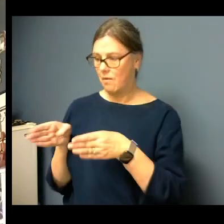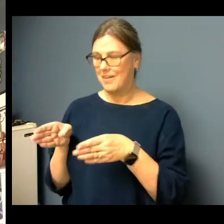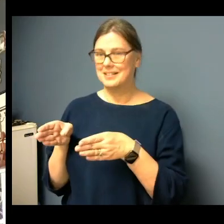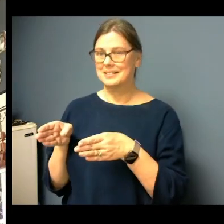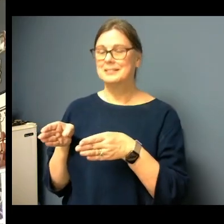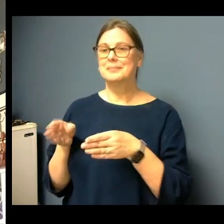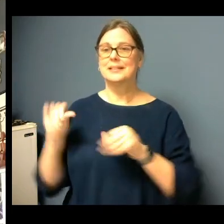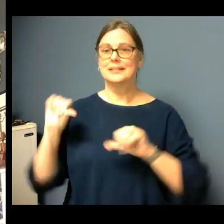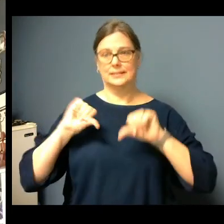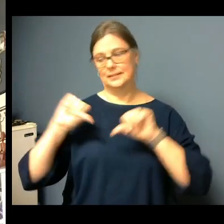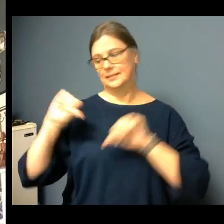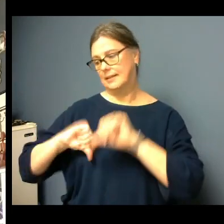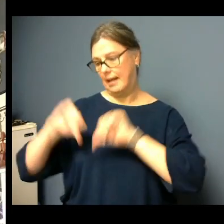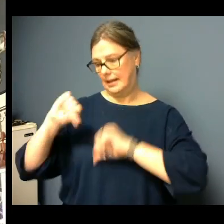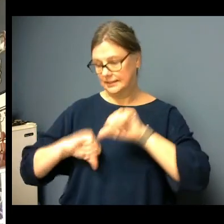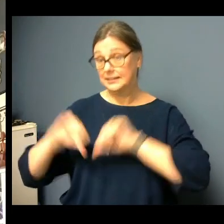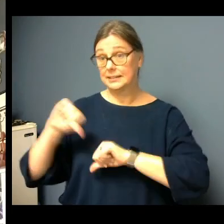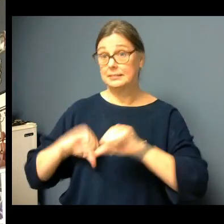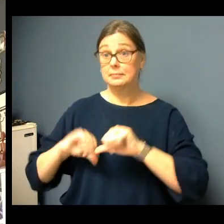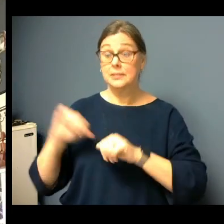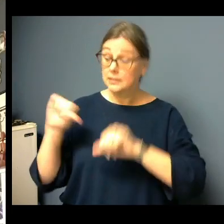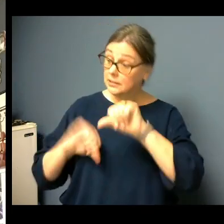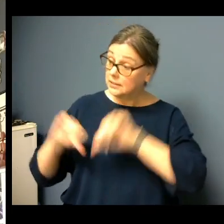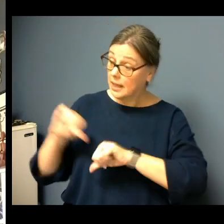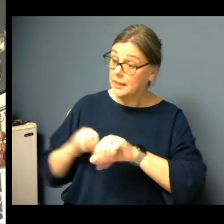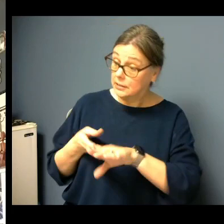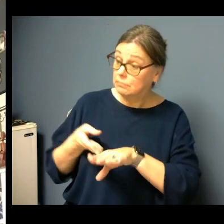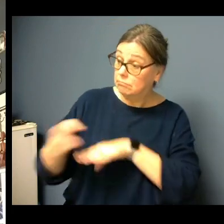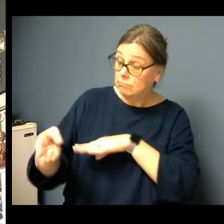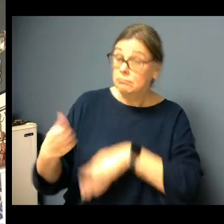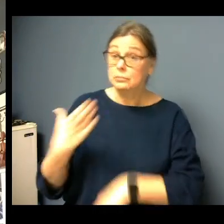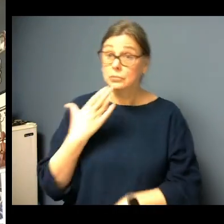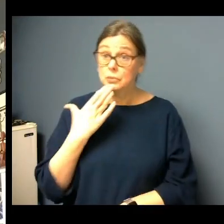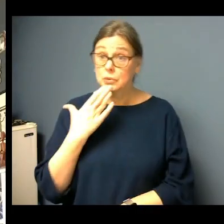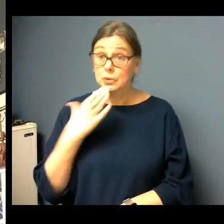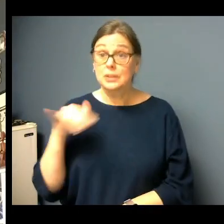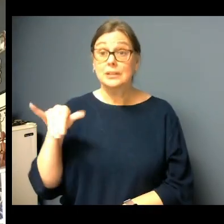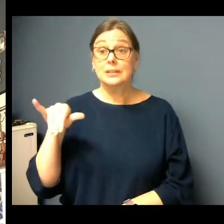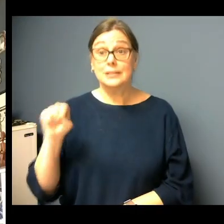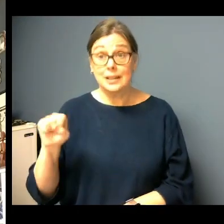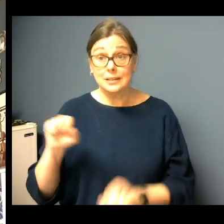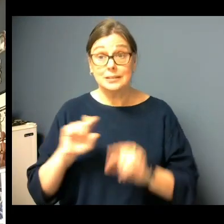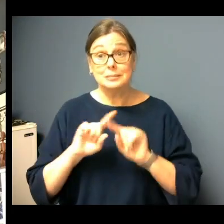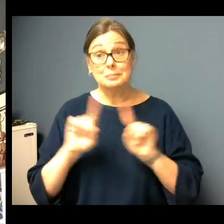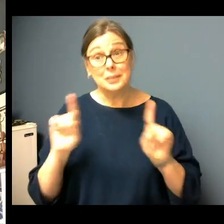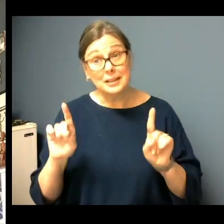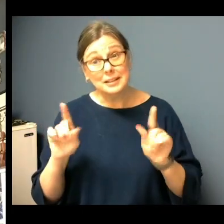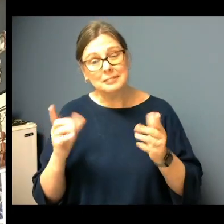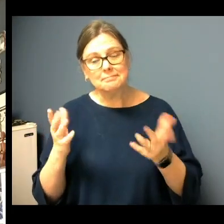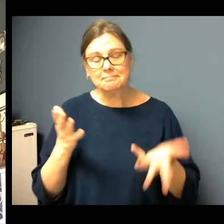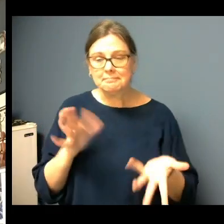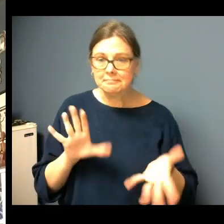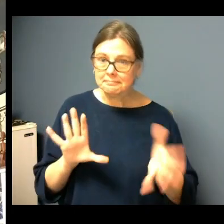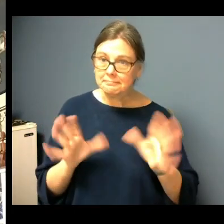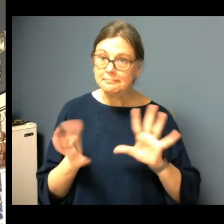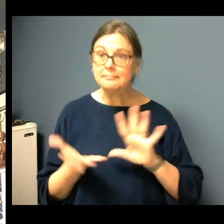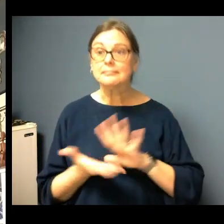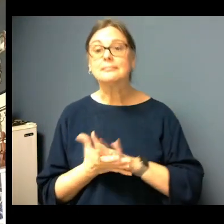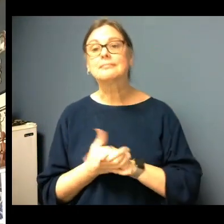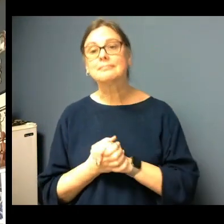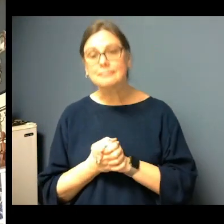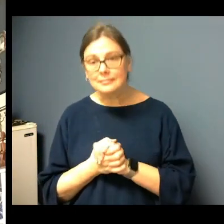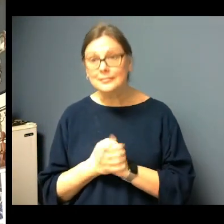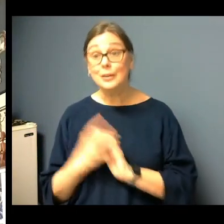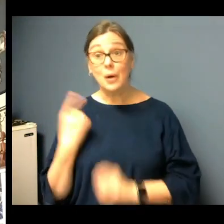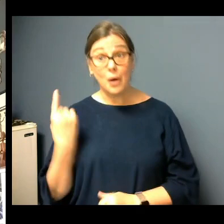sometimes, right, it's not used in good ways. And the examples